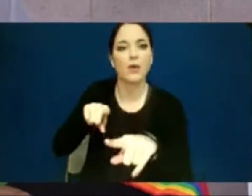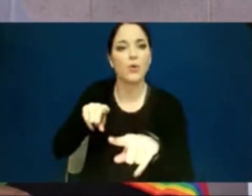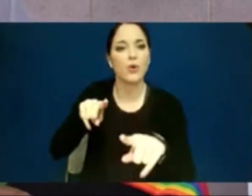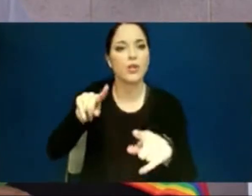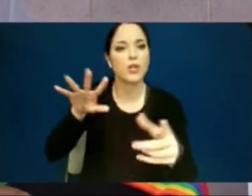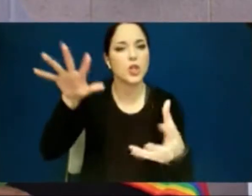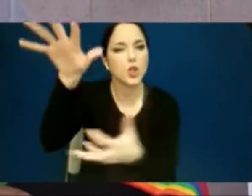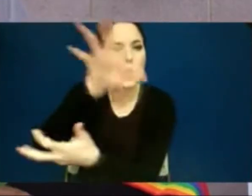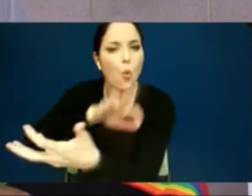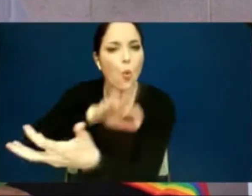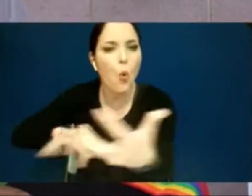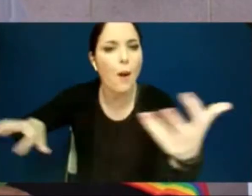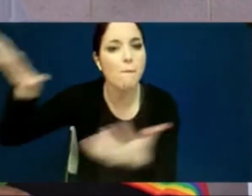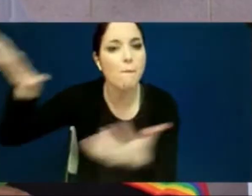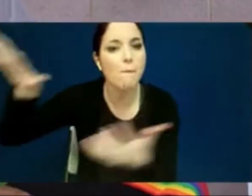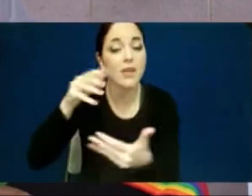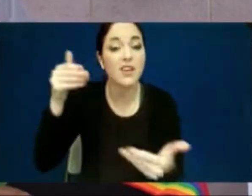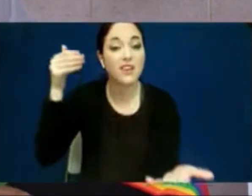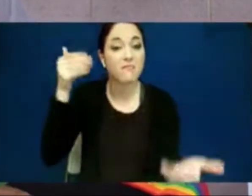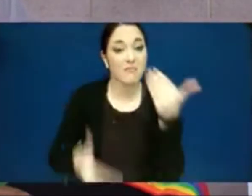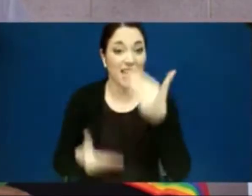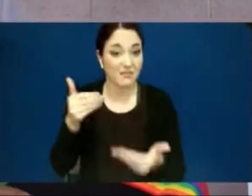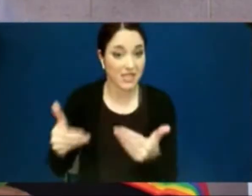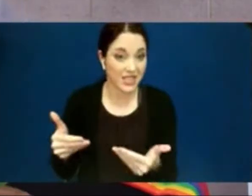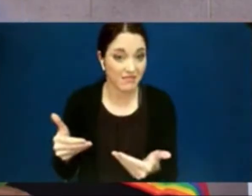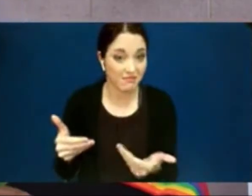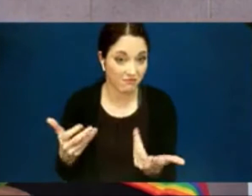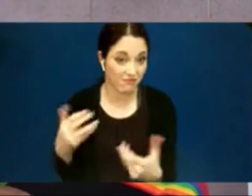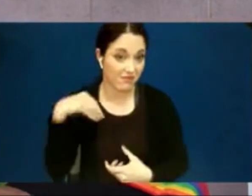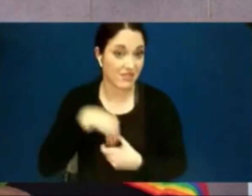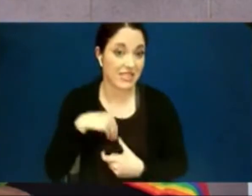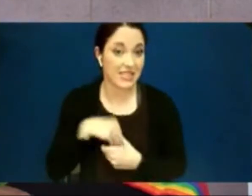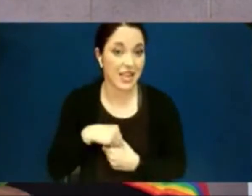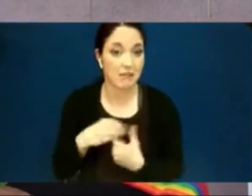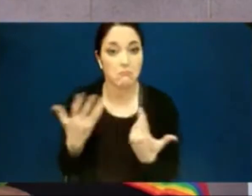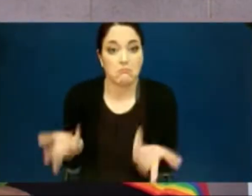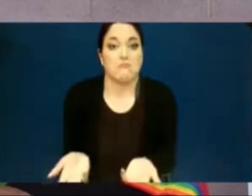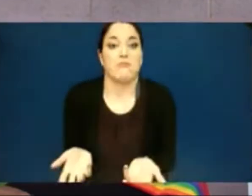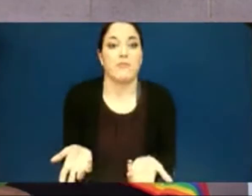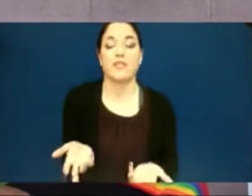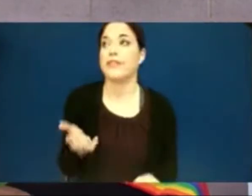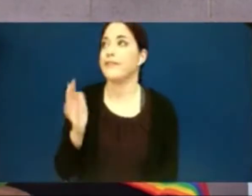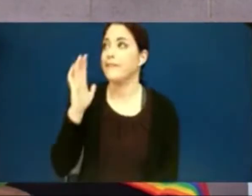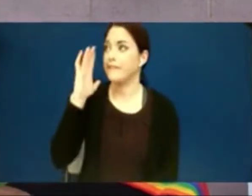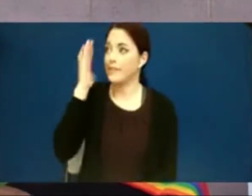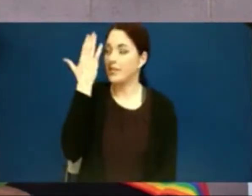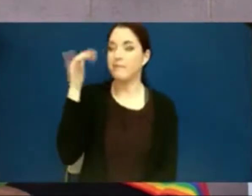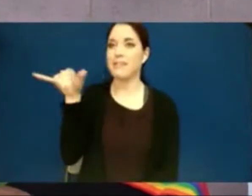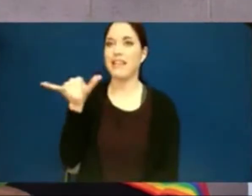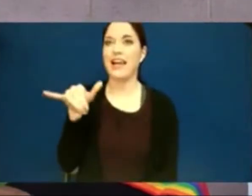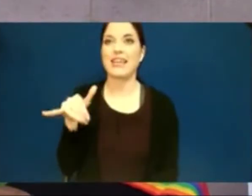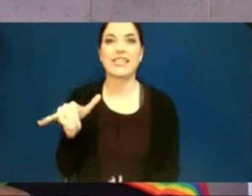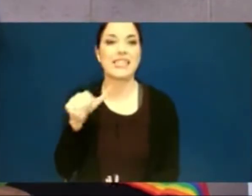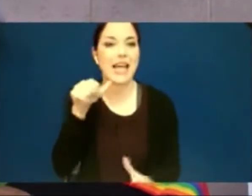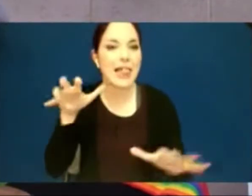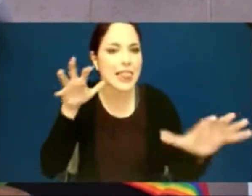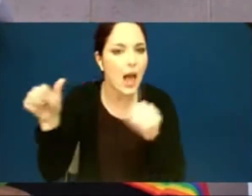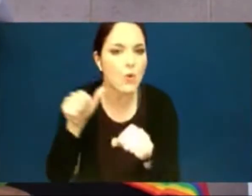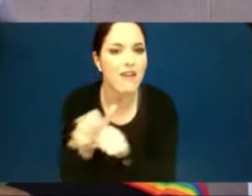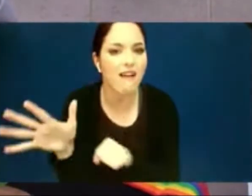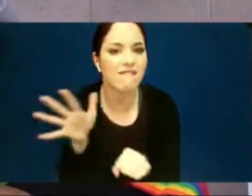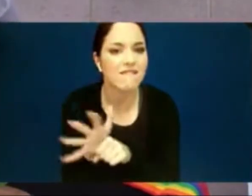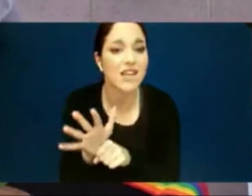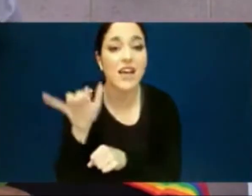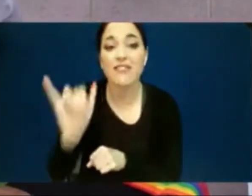is not so small. Maybe this voice of spiritual authority